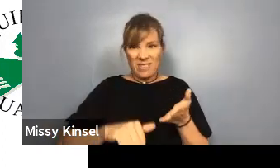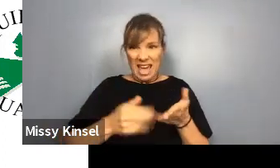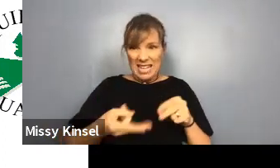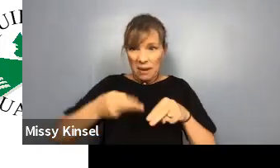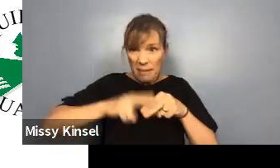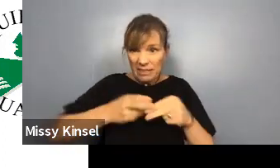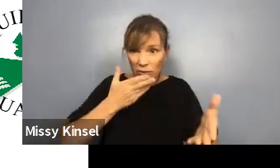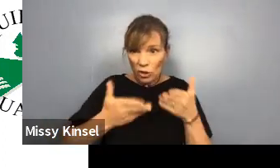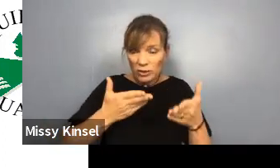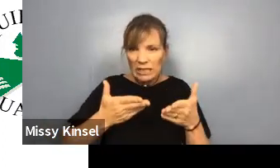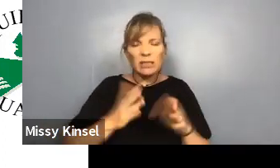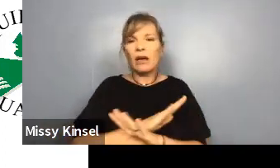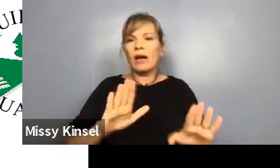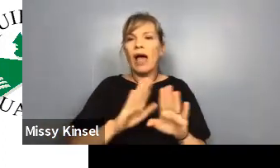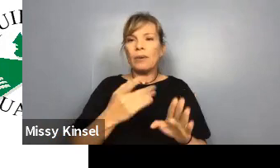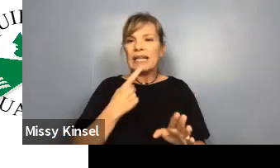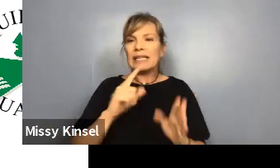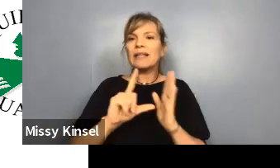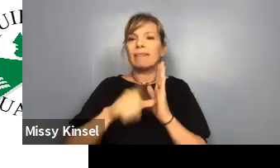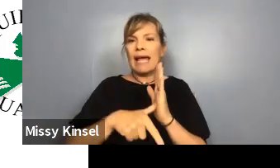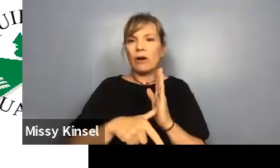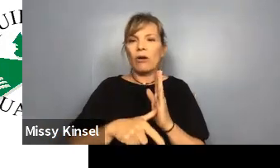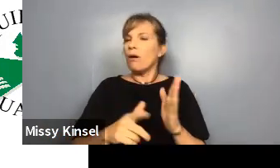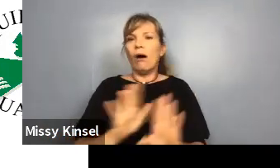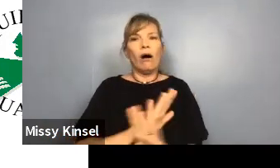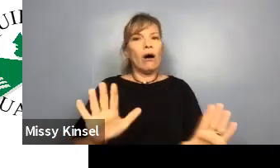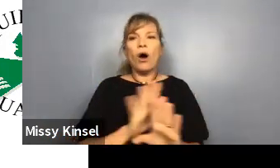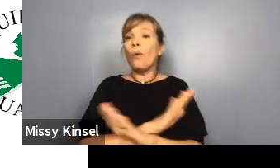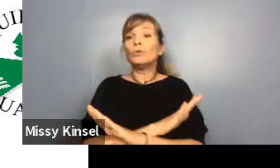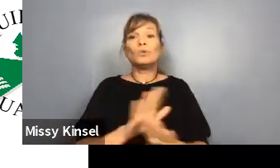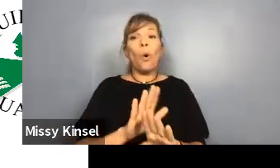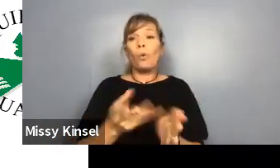at a later date, you know, anything like that, we do not advise that you sign that.